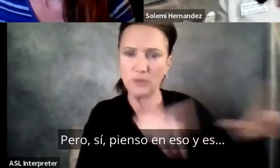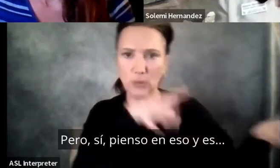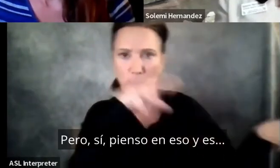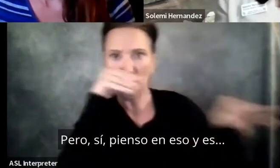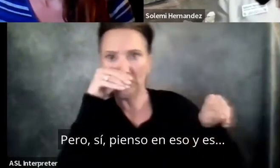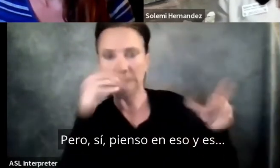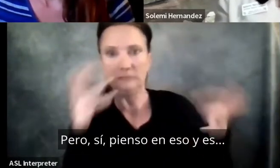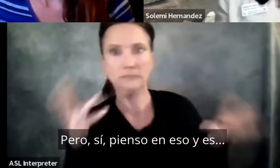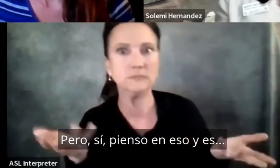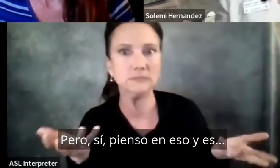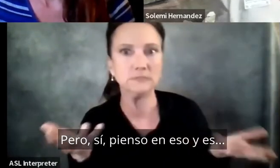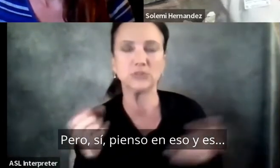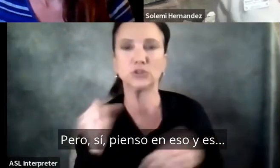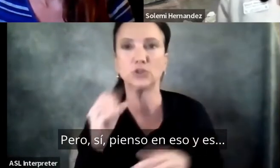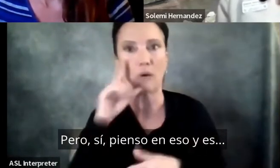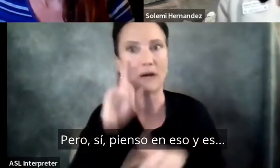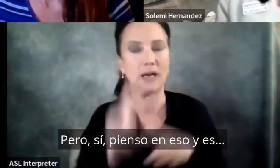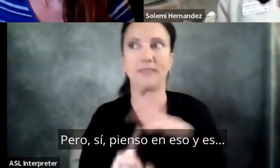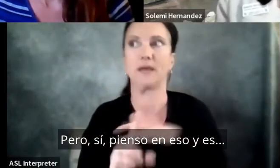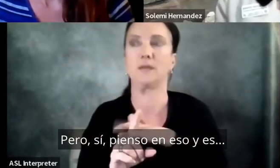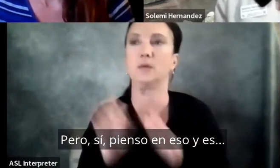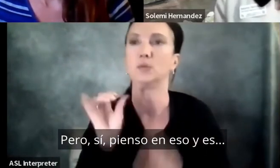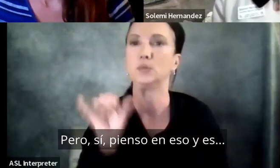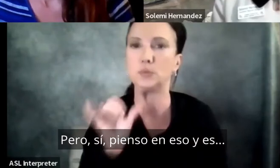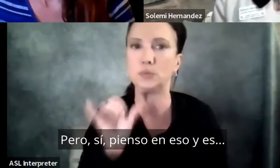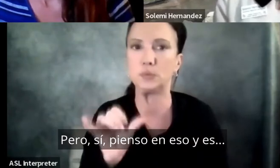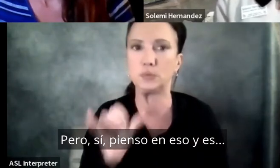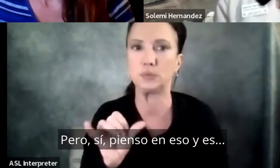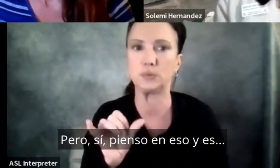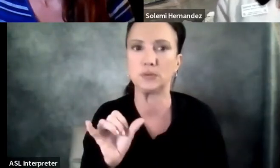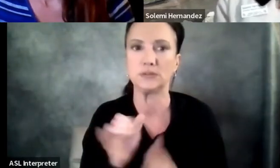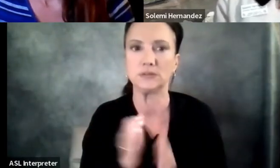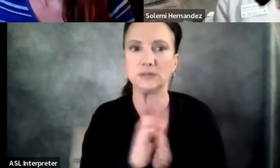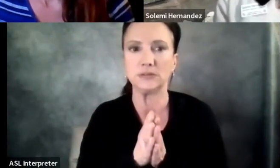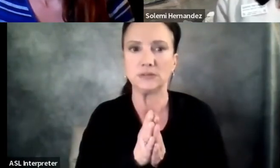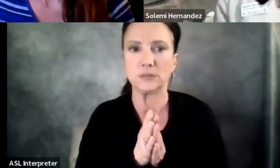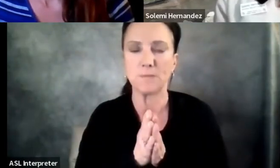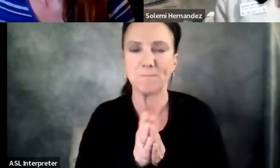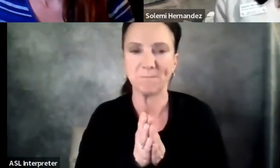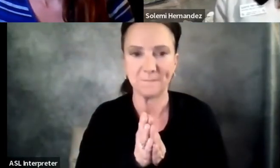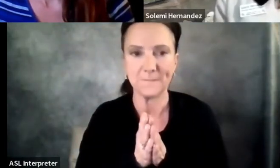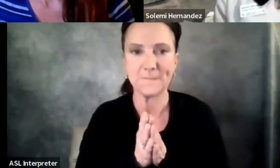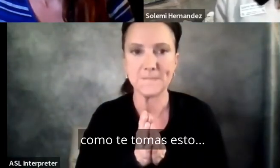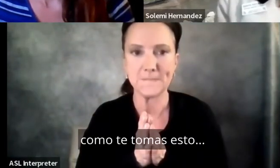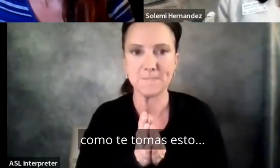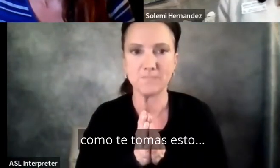But yeah, you know, I think about that, and it's, you know,